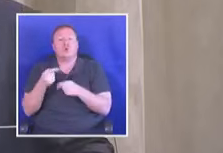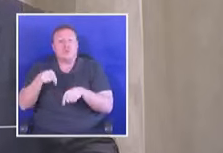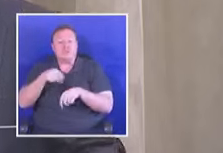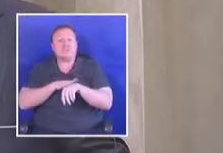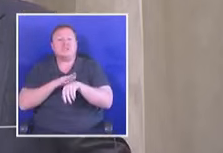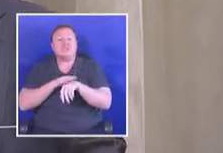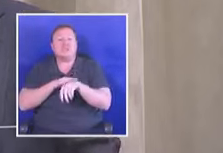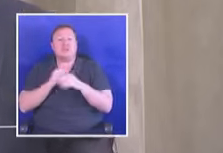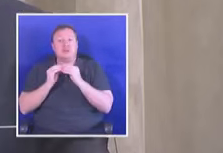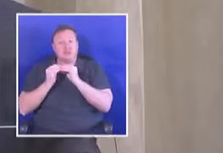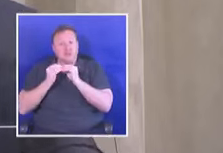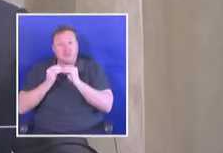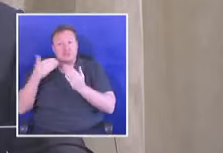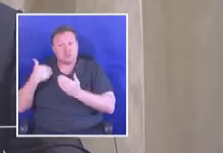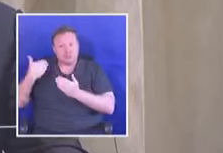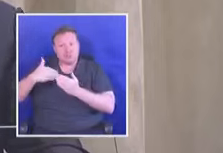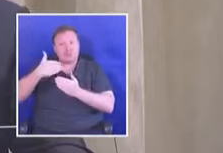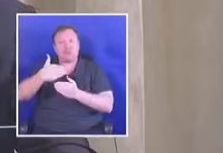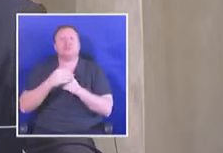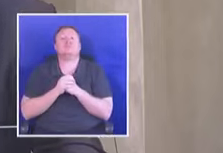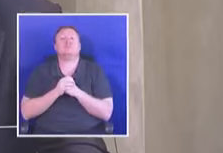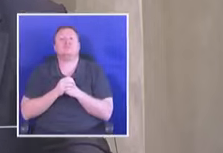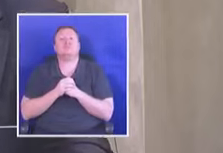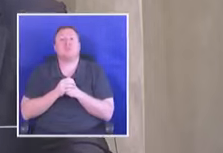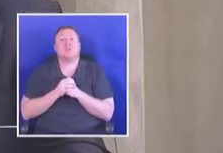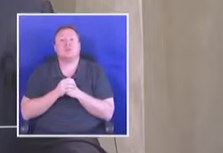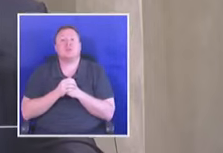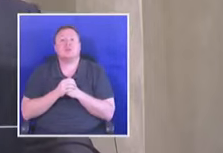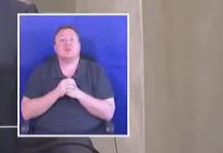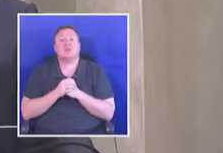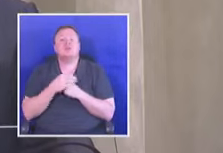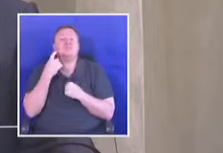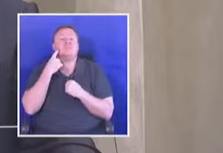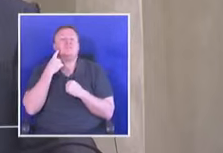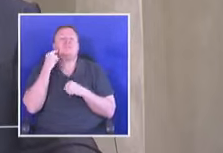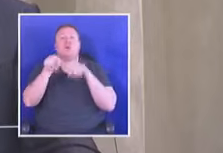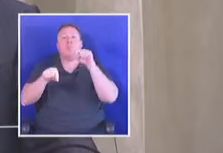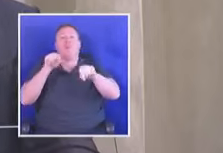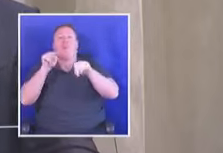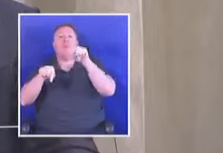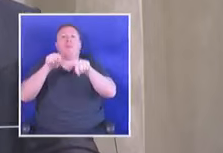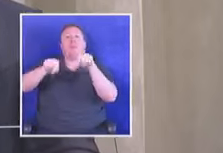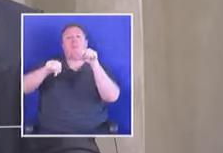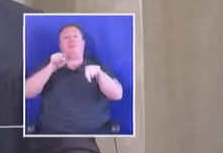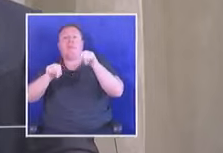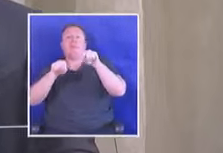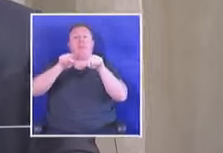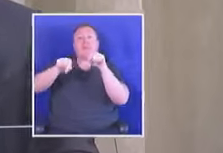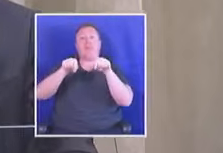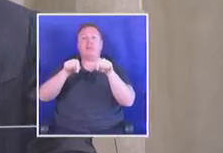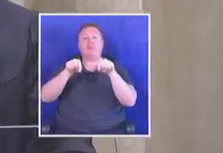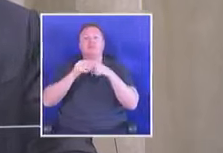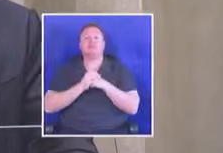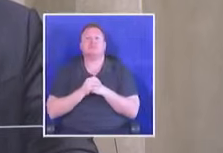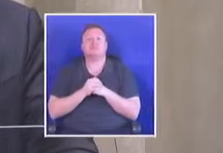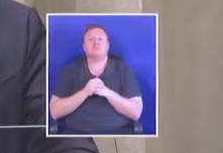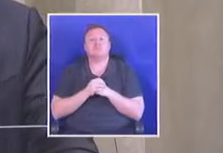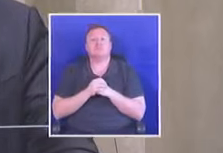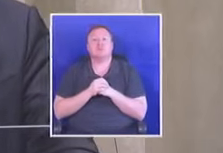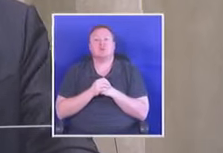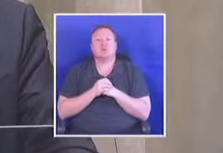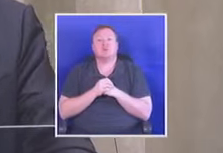to reposition Eskom. It's very easy to point fingers and to find people